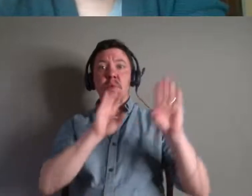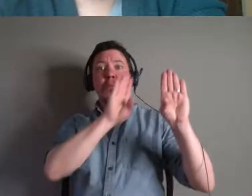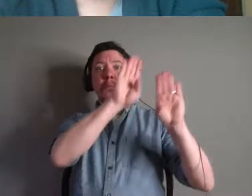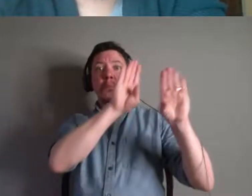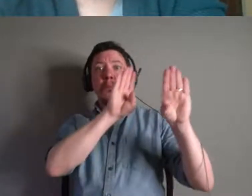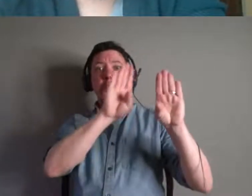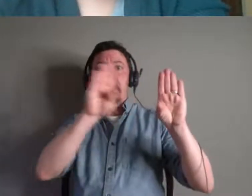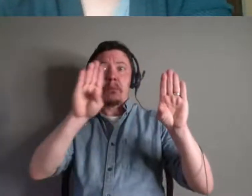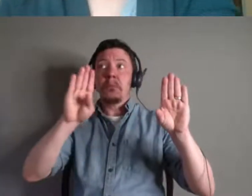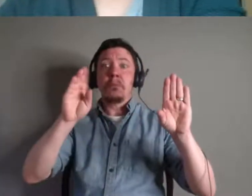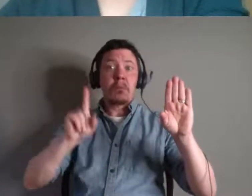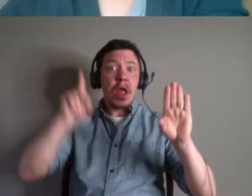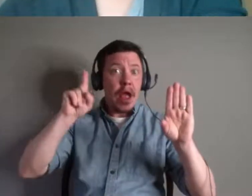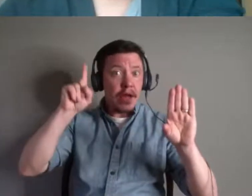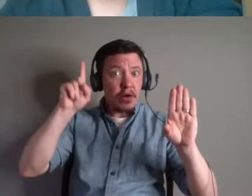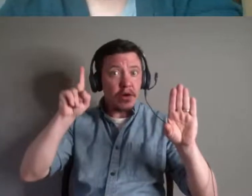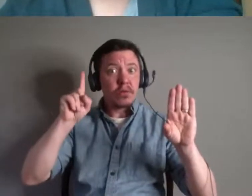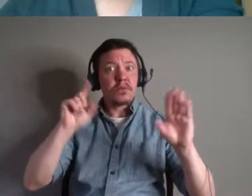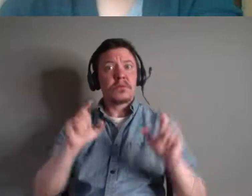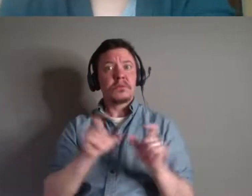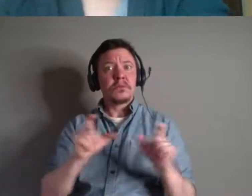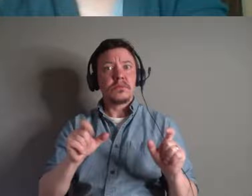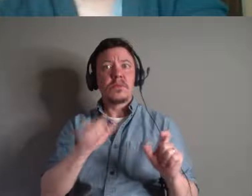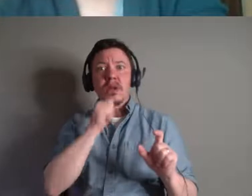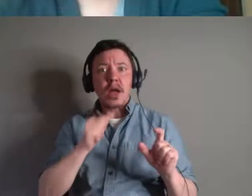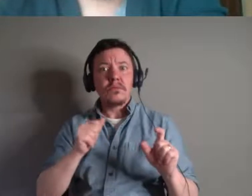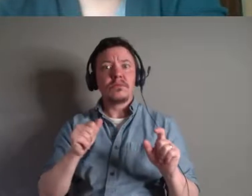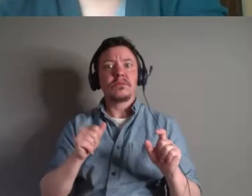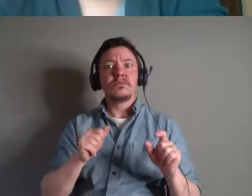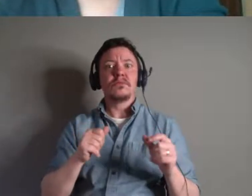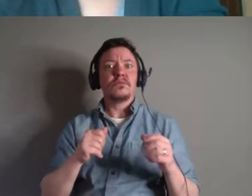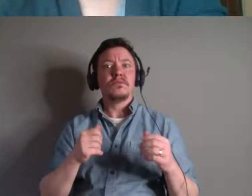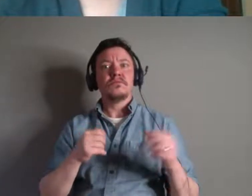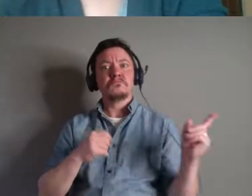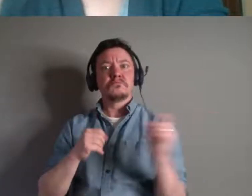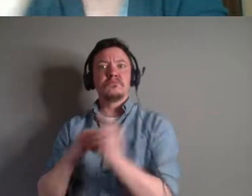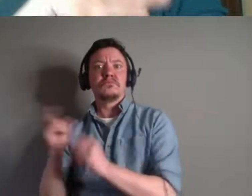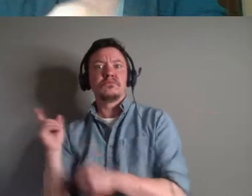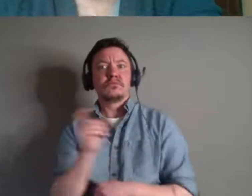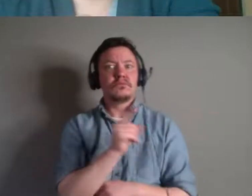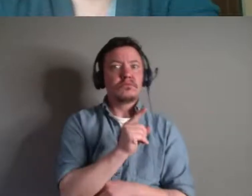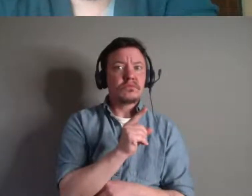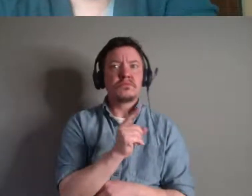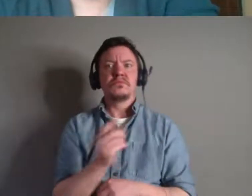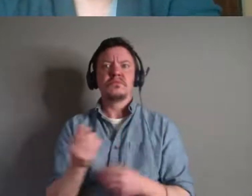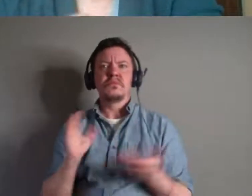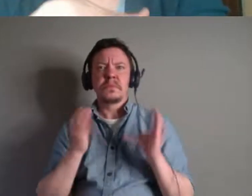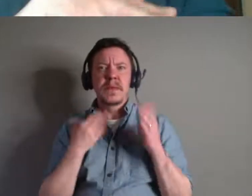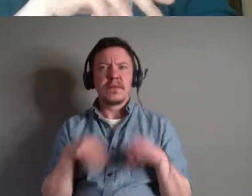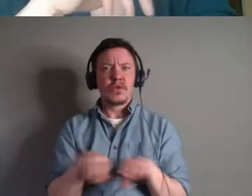higher elevation where folks are not, going to be passing by versus something closer to the ground